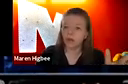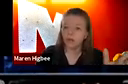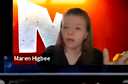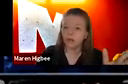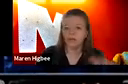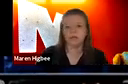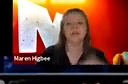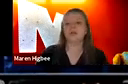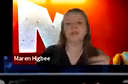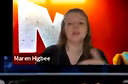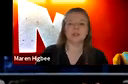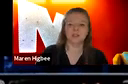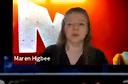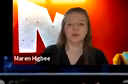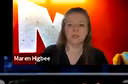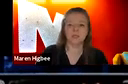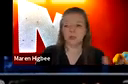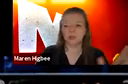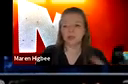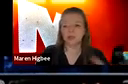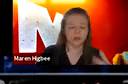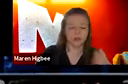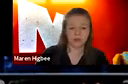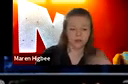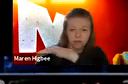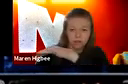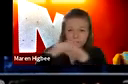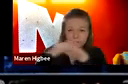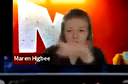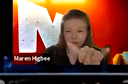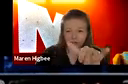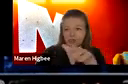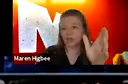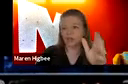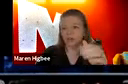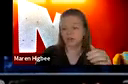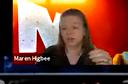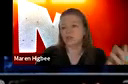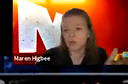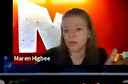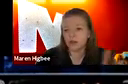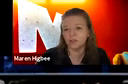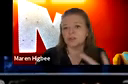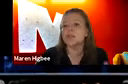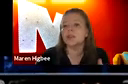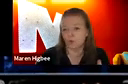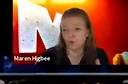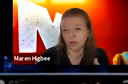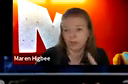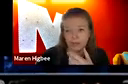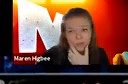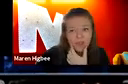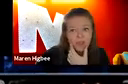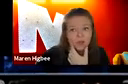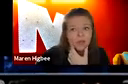well, you're going to speak some English. So at least you can look at the, the translation for English. And at least you can read it if they're speaking too